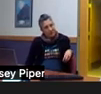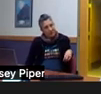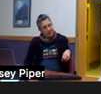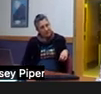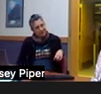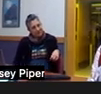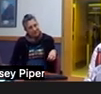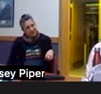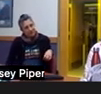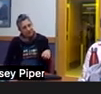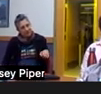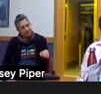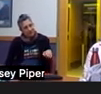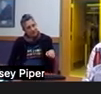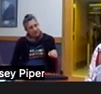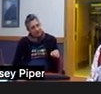That's what I know.